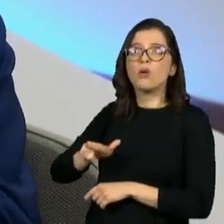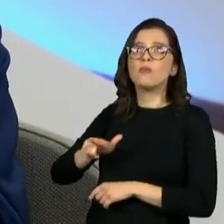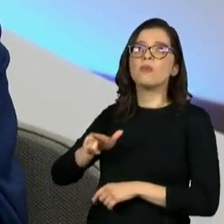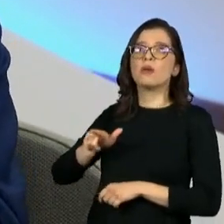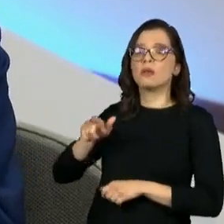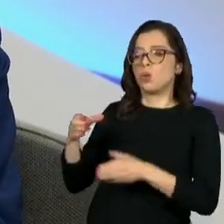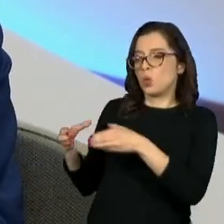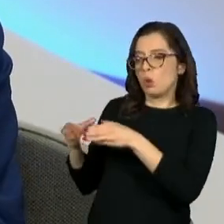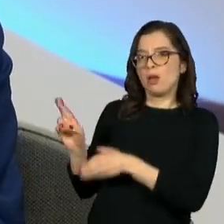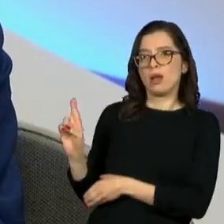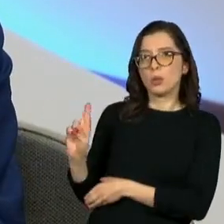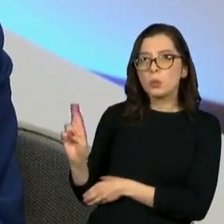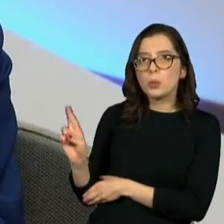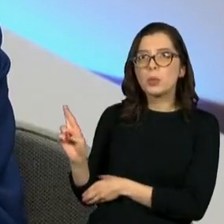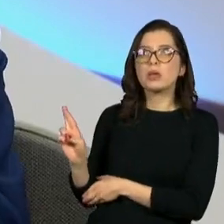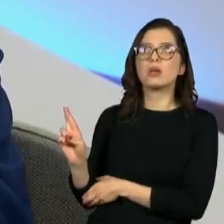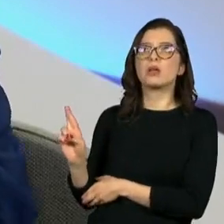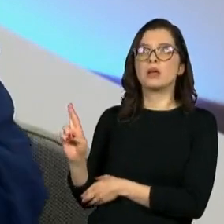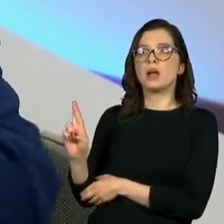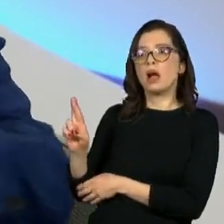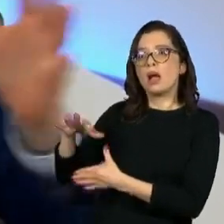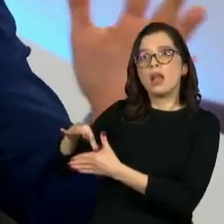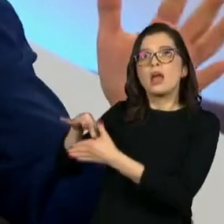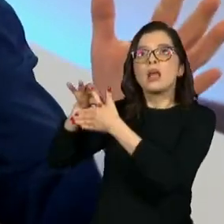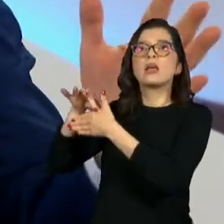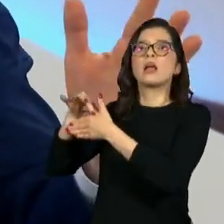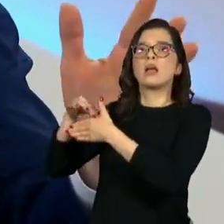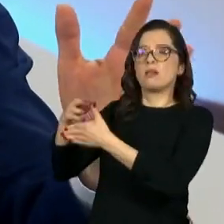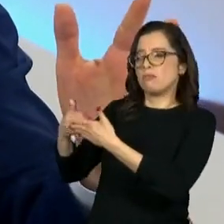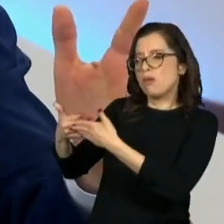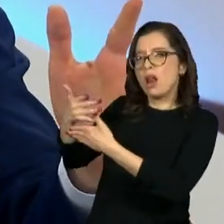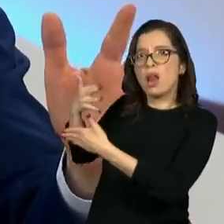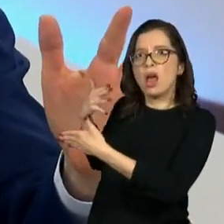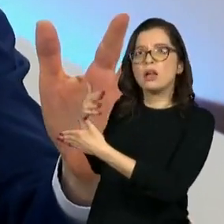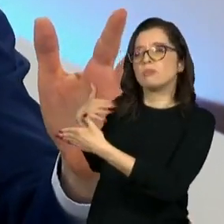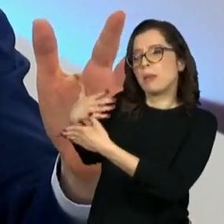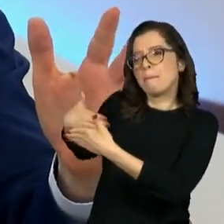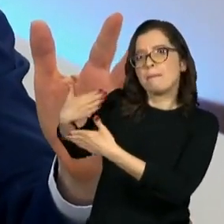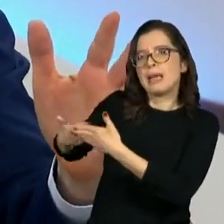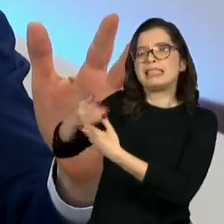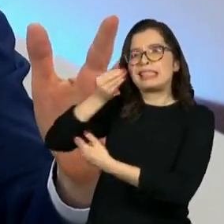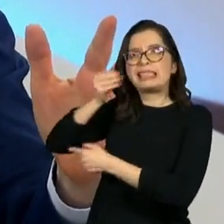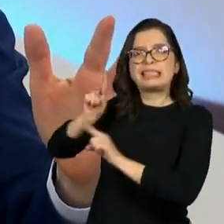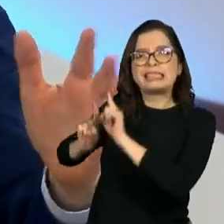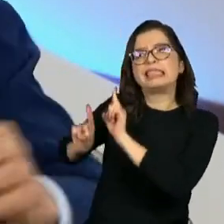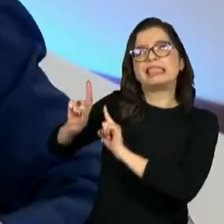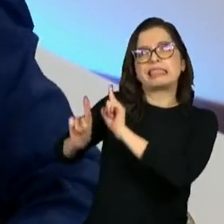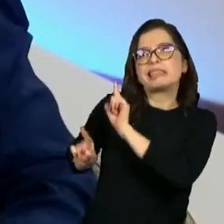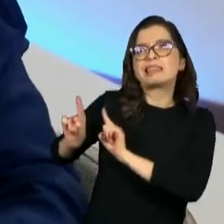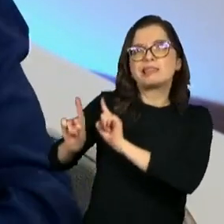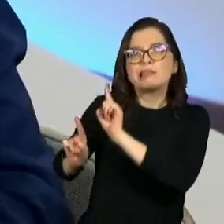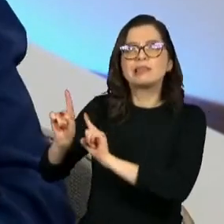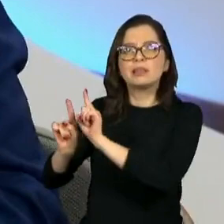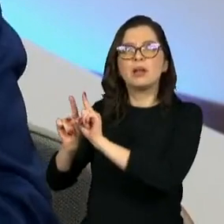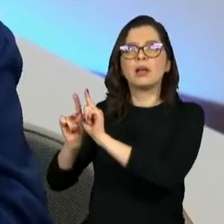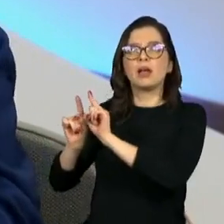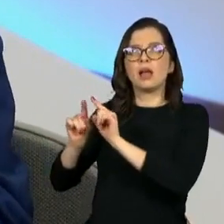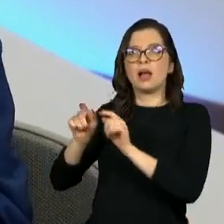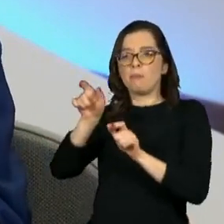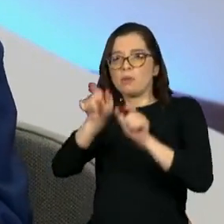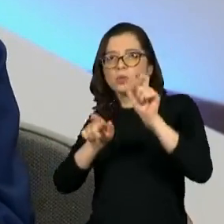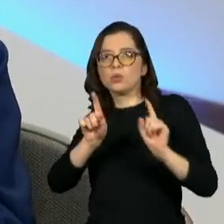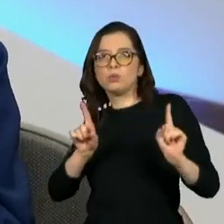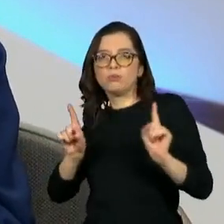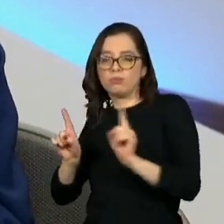And among Republicans, he is by far in the lead at the moment over his